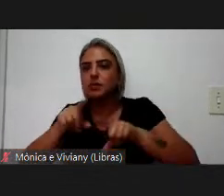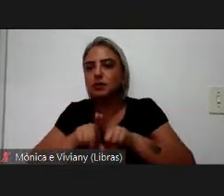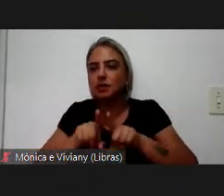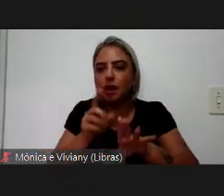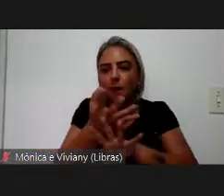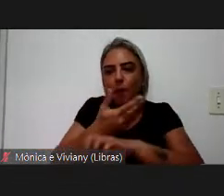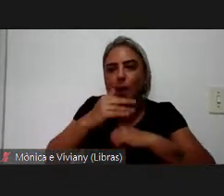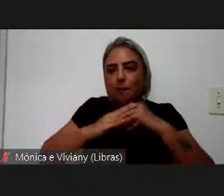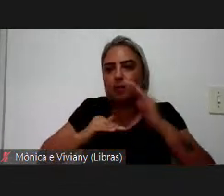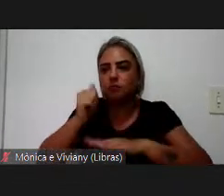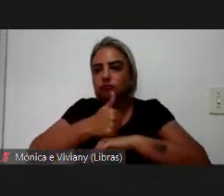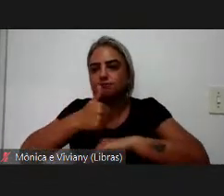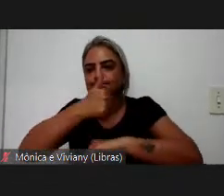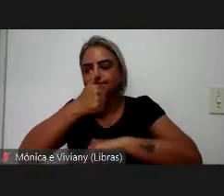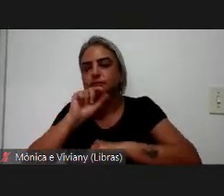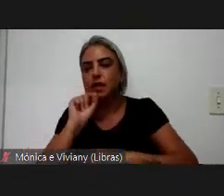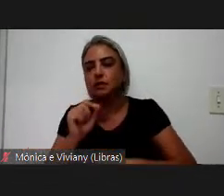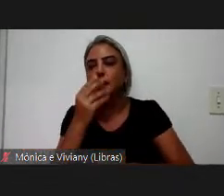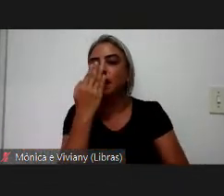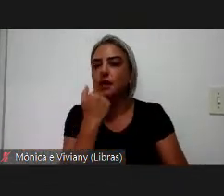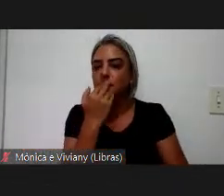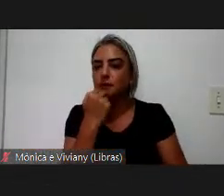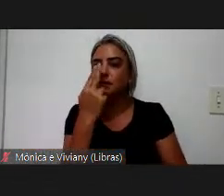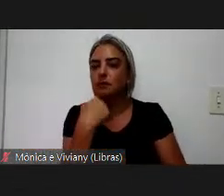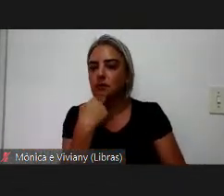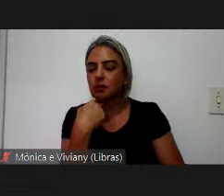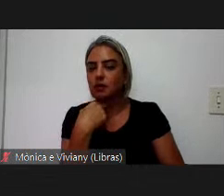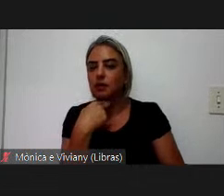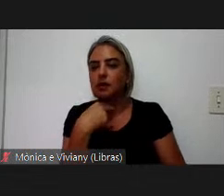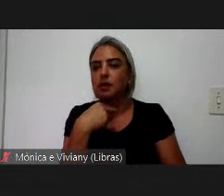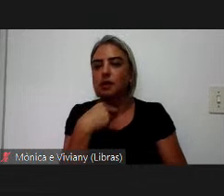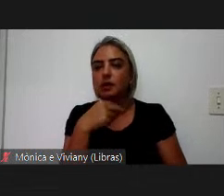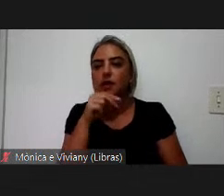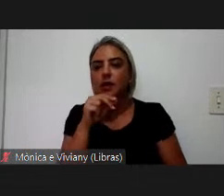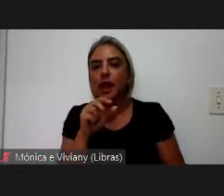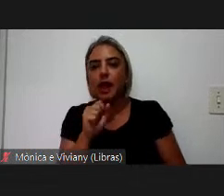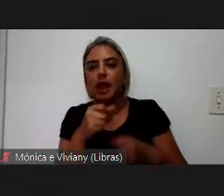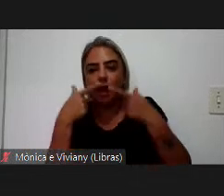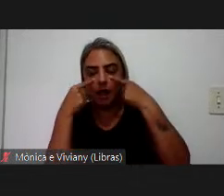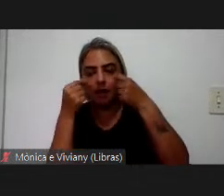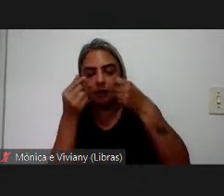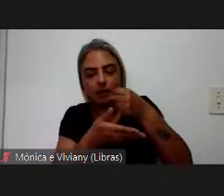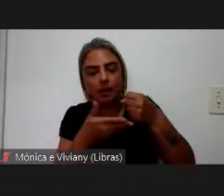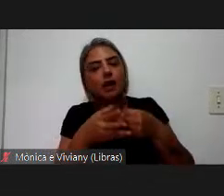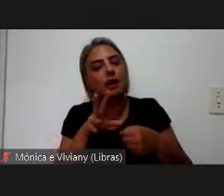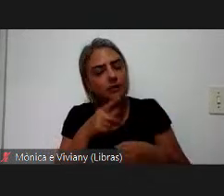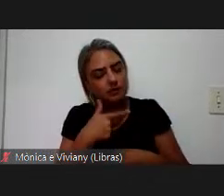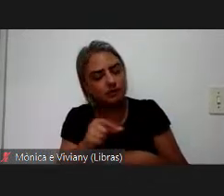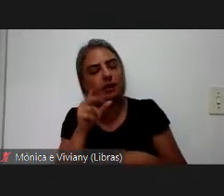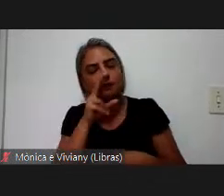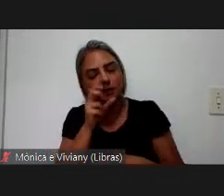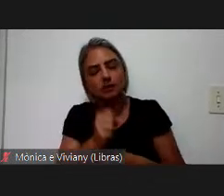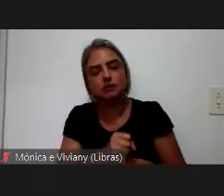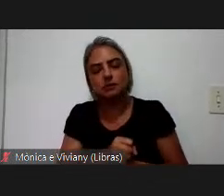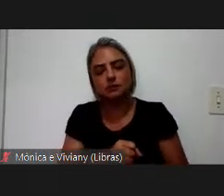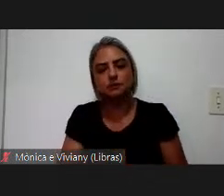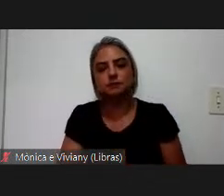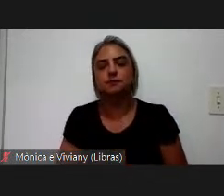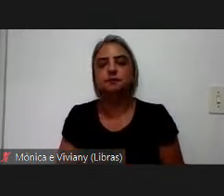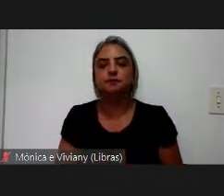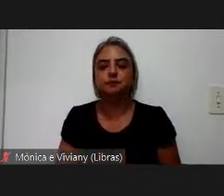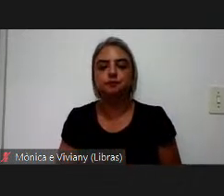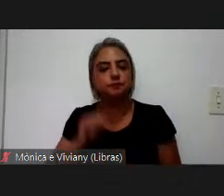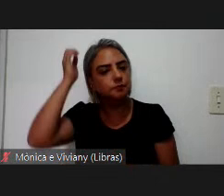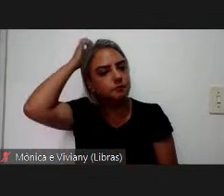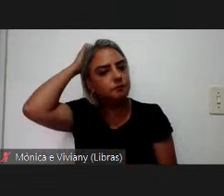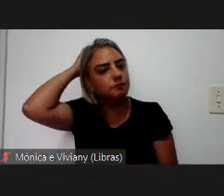intersectionality. So the multi-professional care of that area. So that have